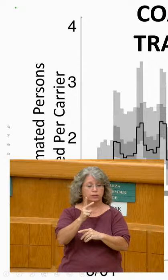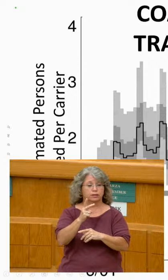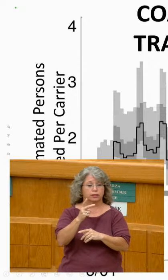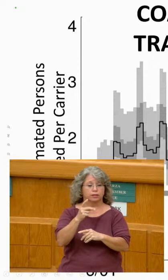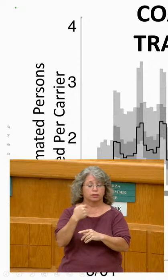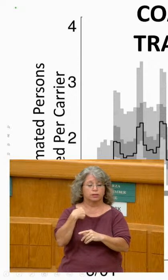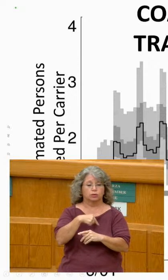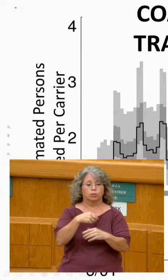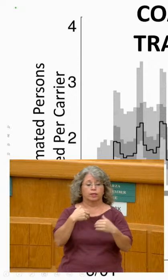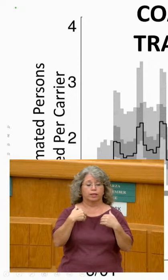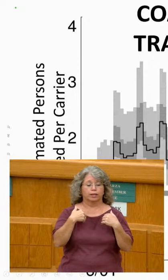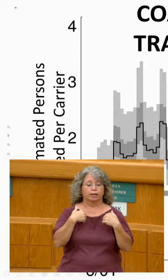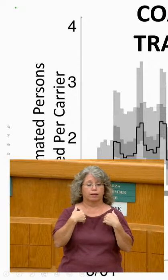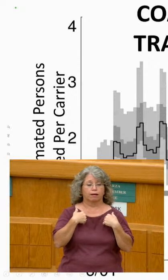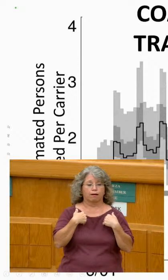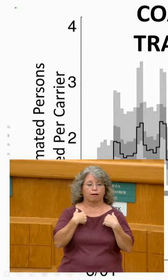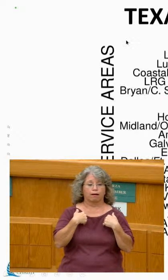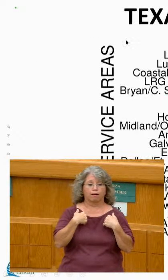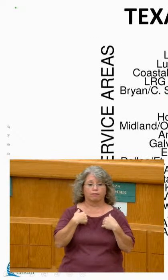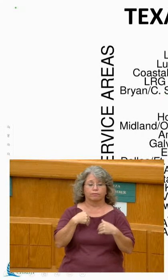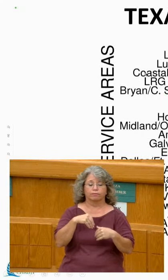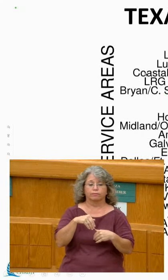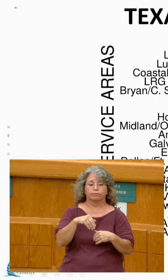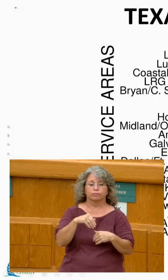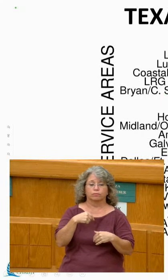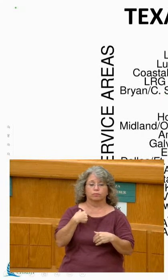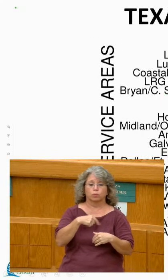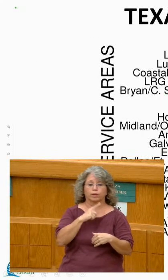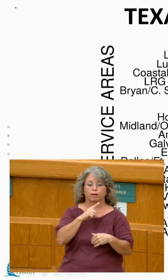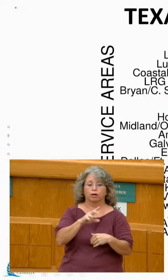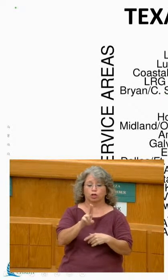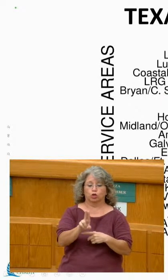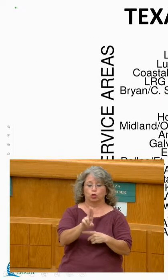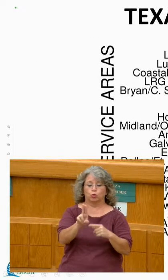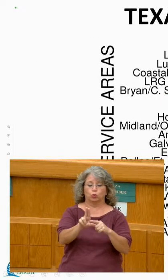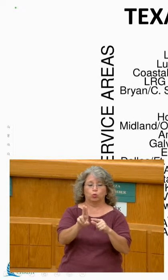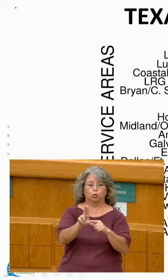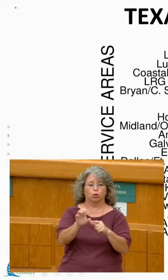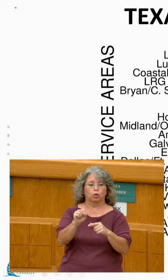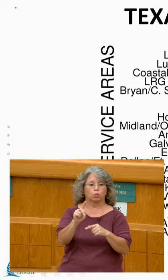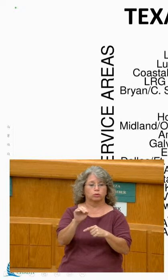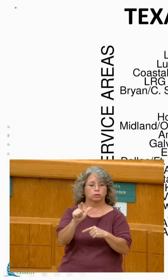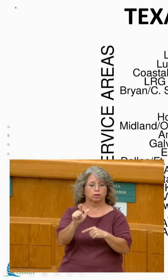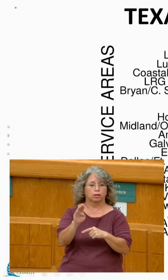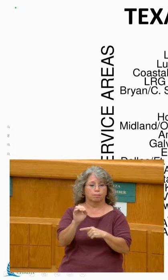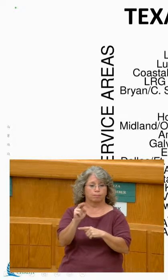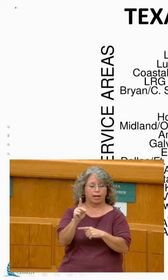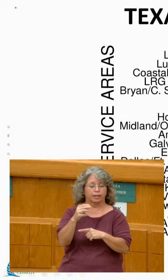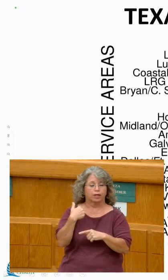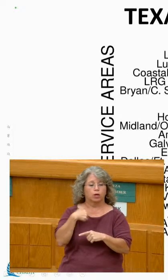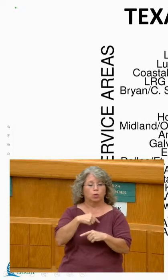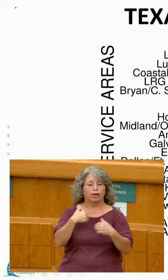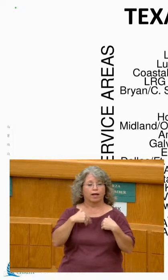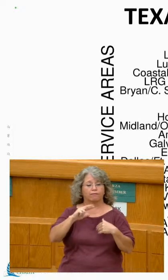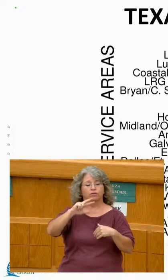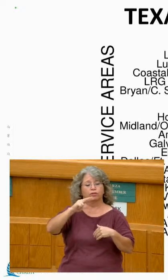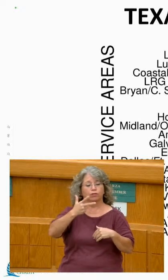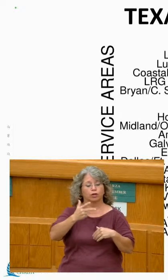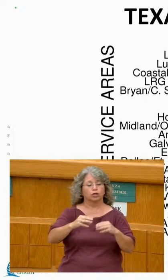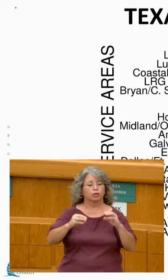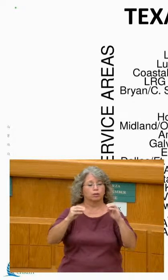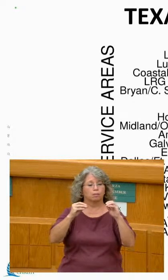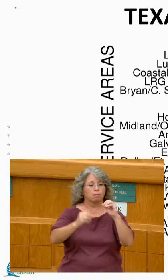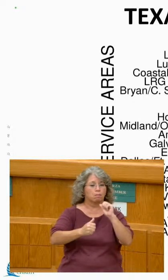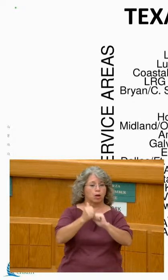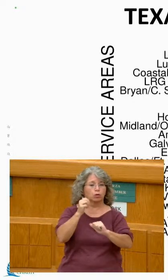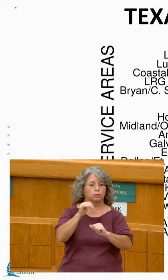and we're trauma service area U, Coastal Bend right here. So we have the third most cases per